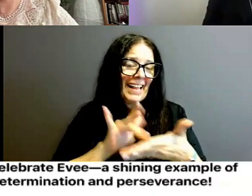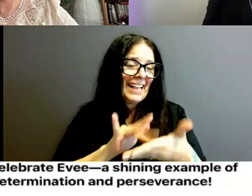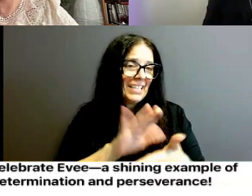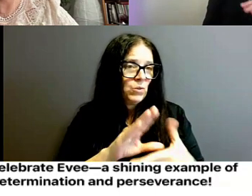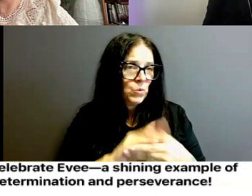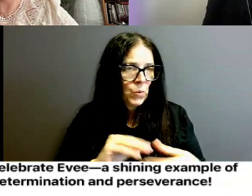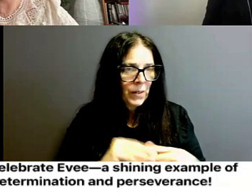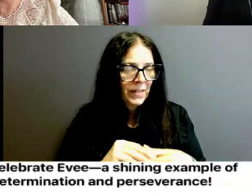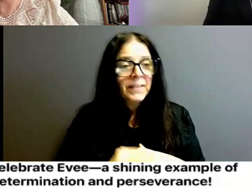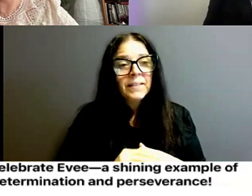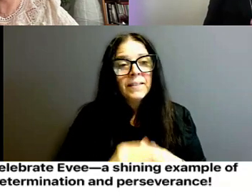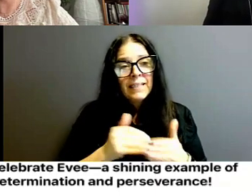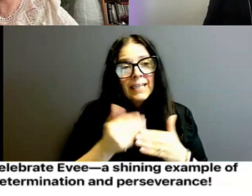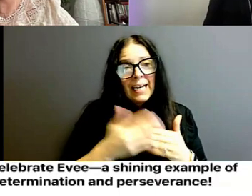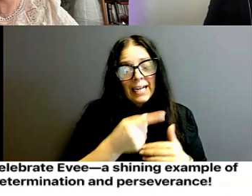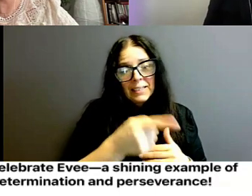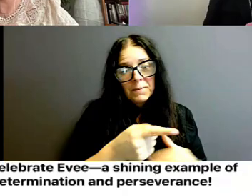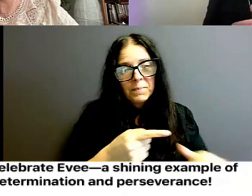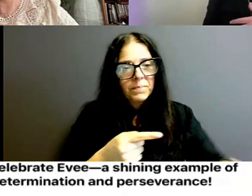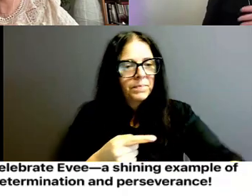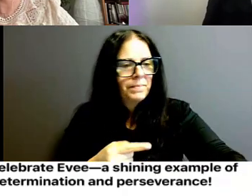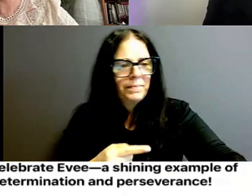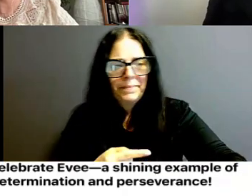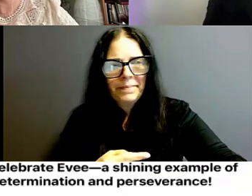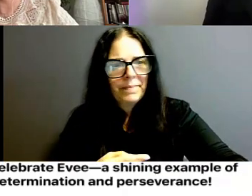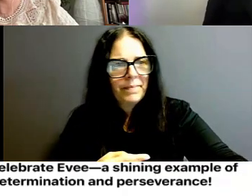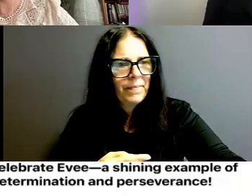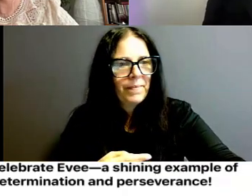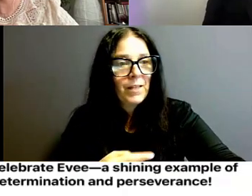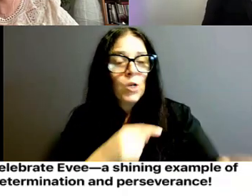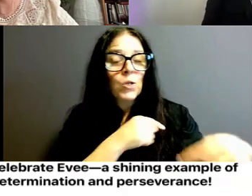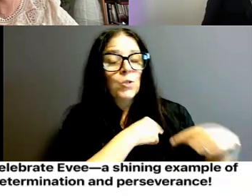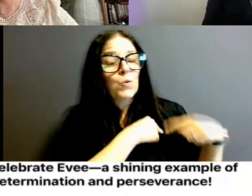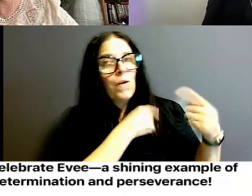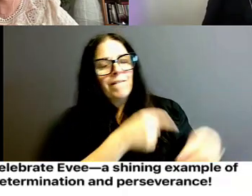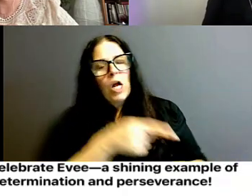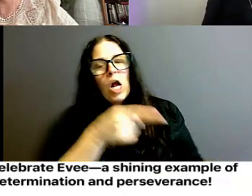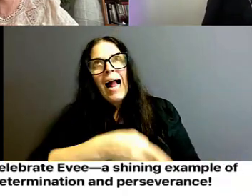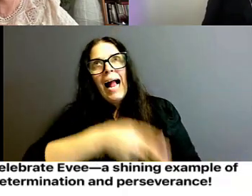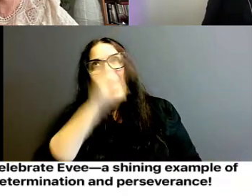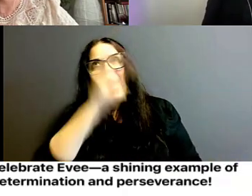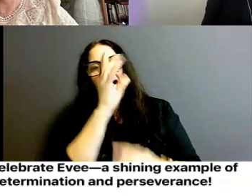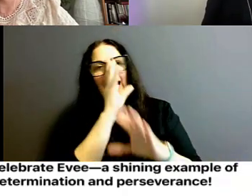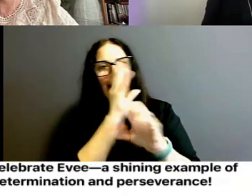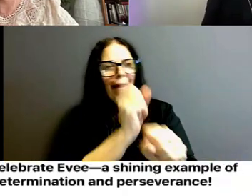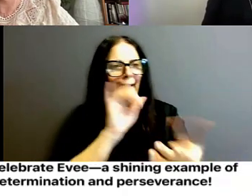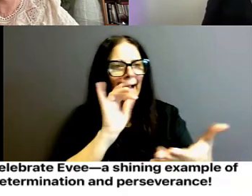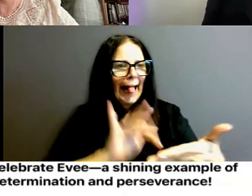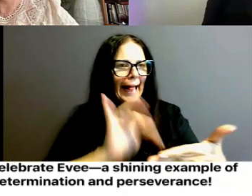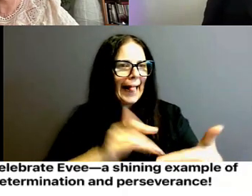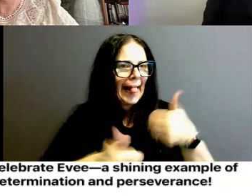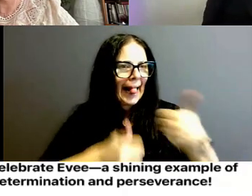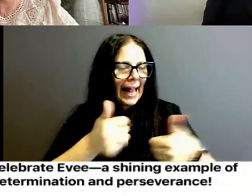one. And this one here is so far has been the highest amount of clicks for me. We have